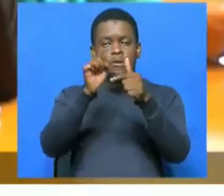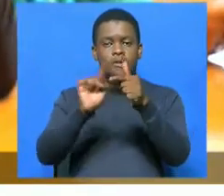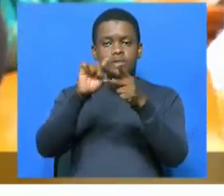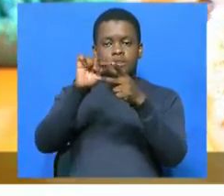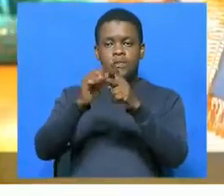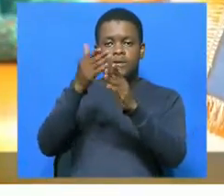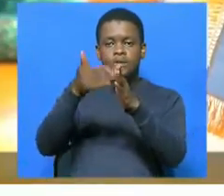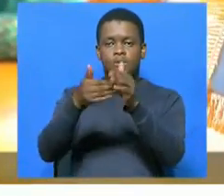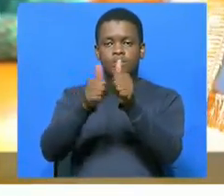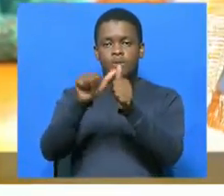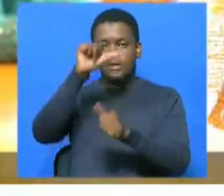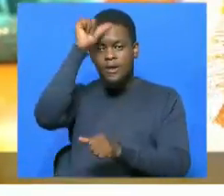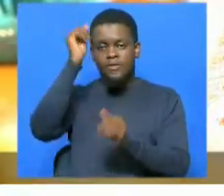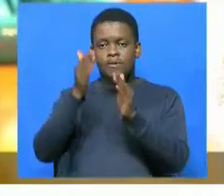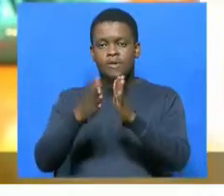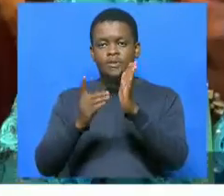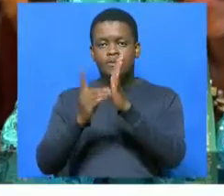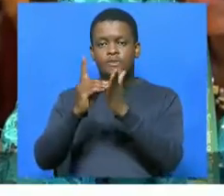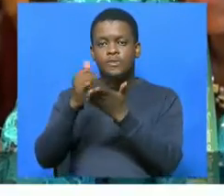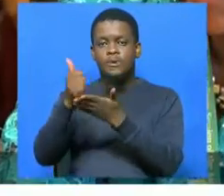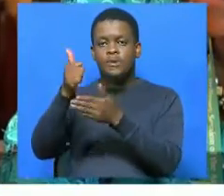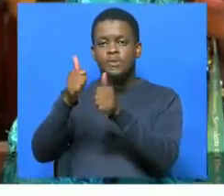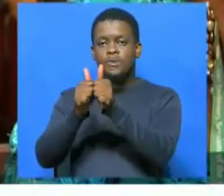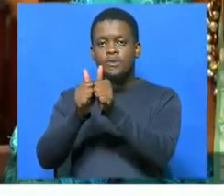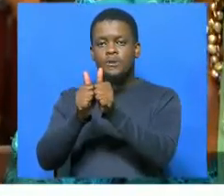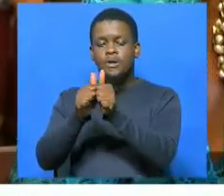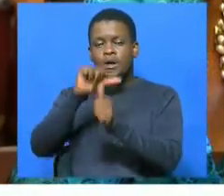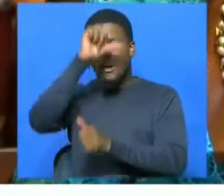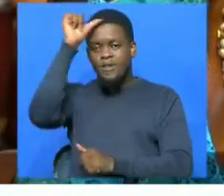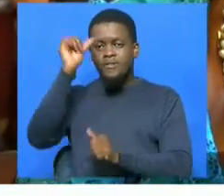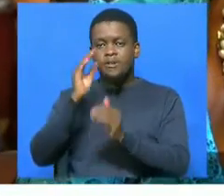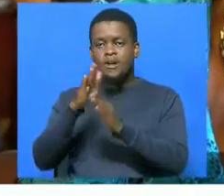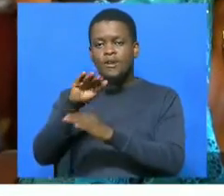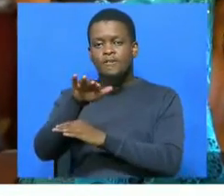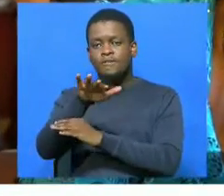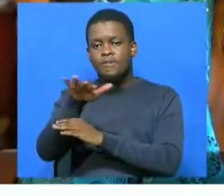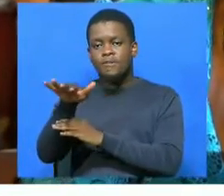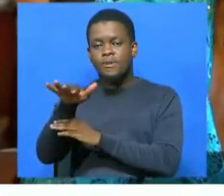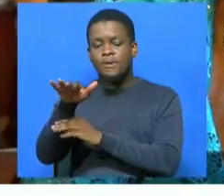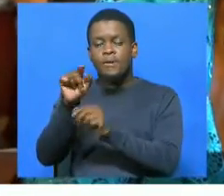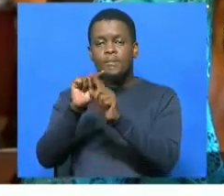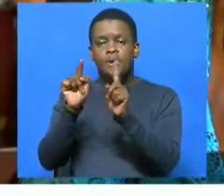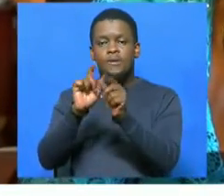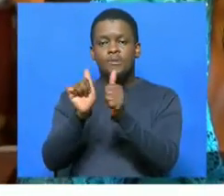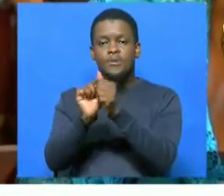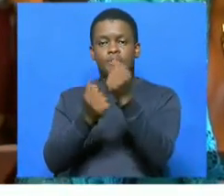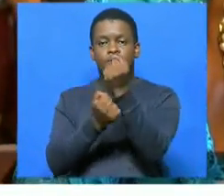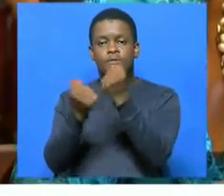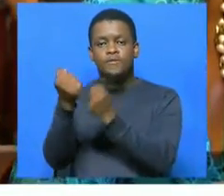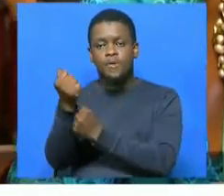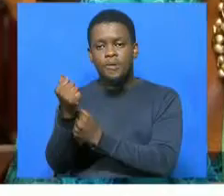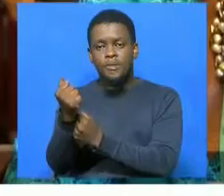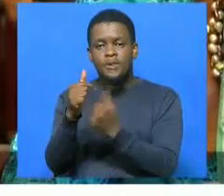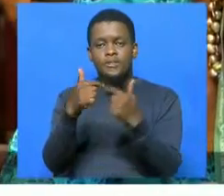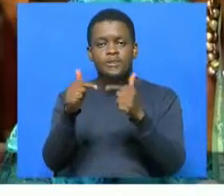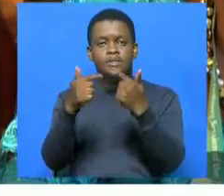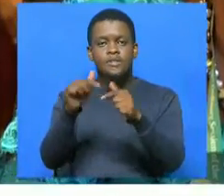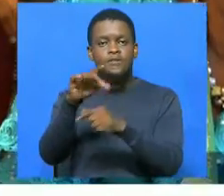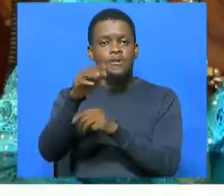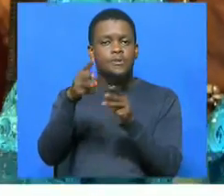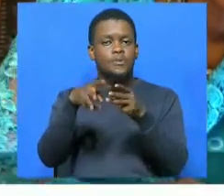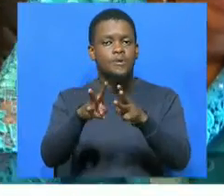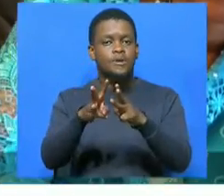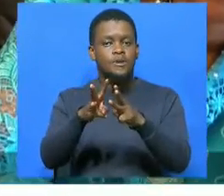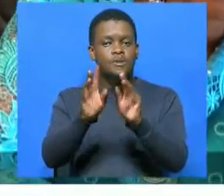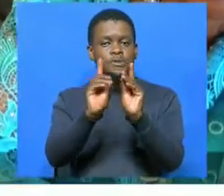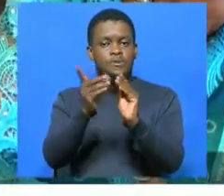the African Development Bank and African states, Africa 50 continues to bridge Africa's infrastructure funding gap by mobilizing